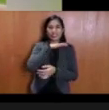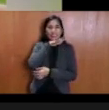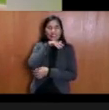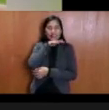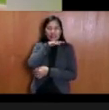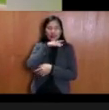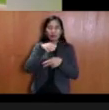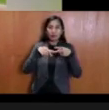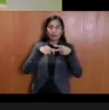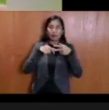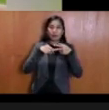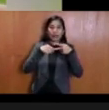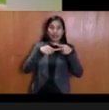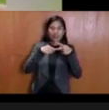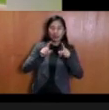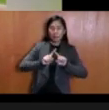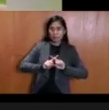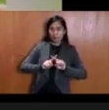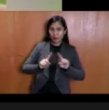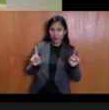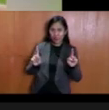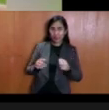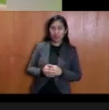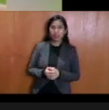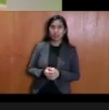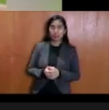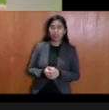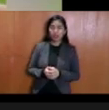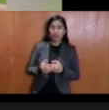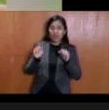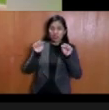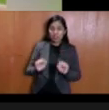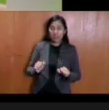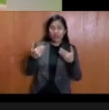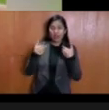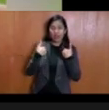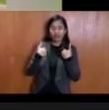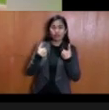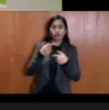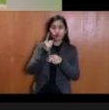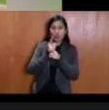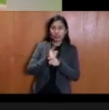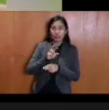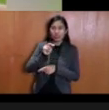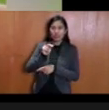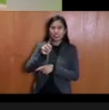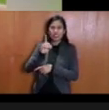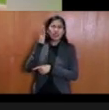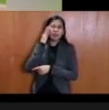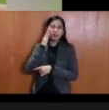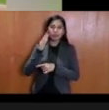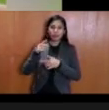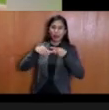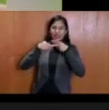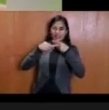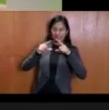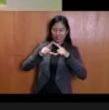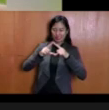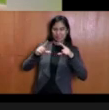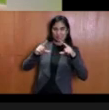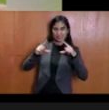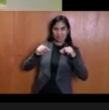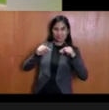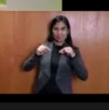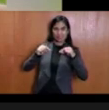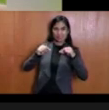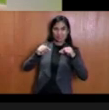But can you have the right R&D, you know, to stop the sachet economy, you know, to go into